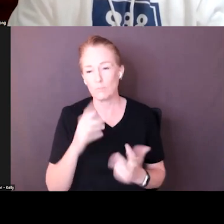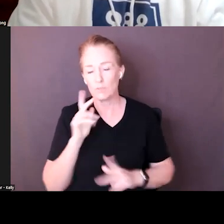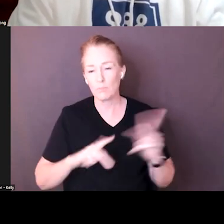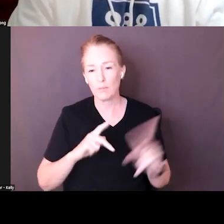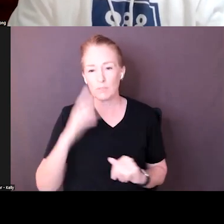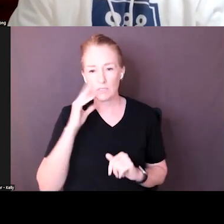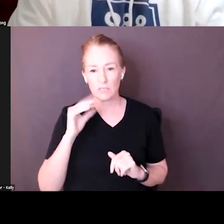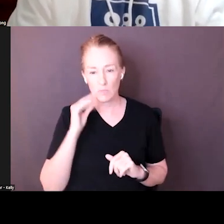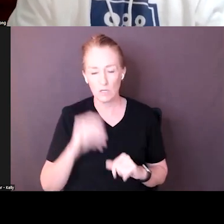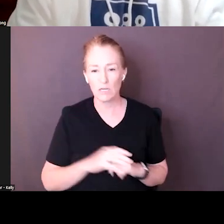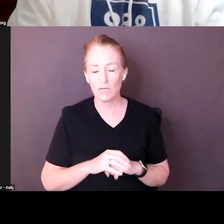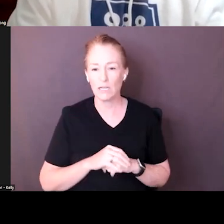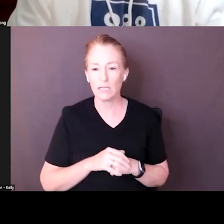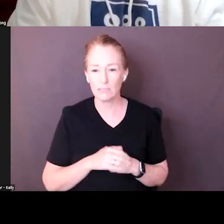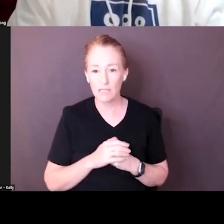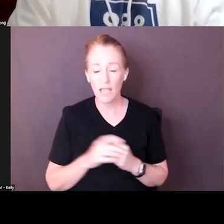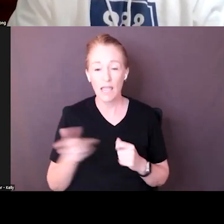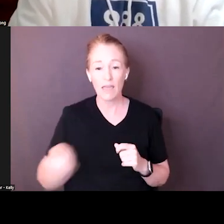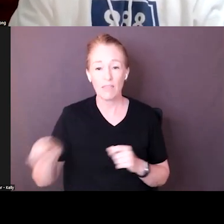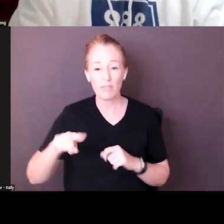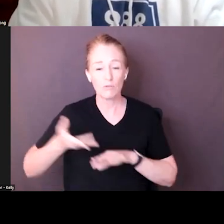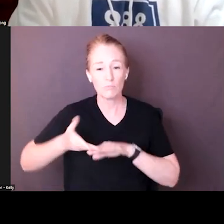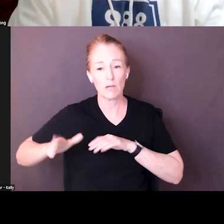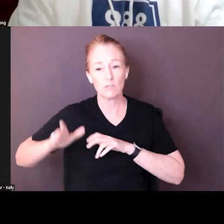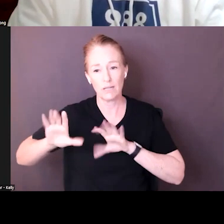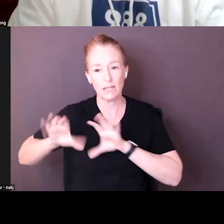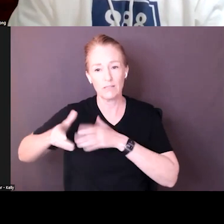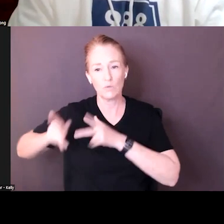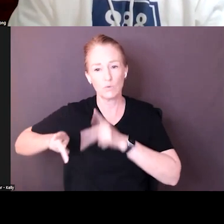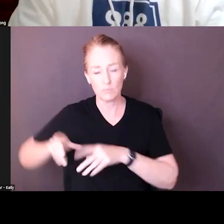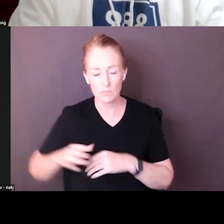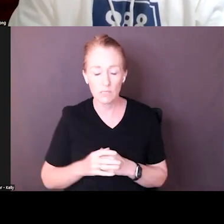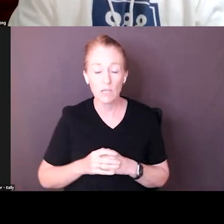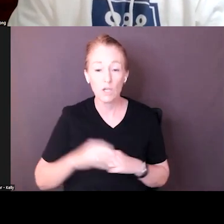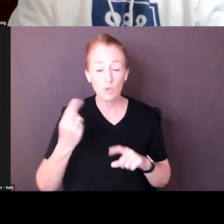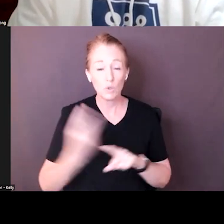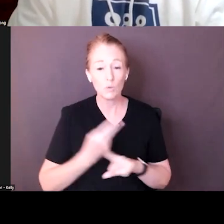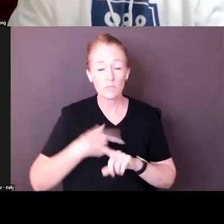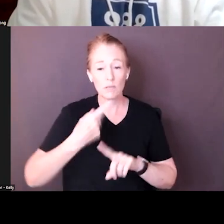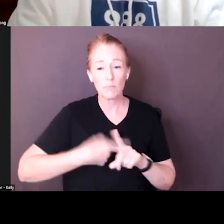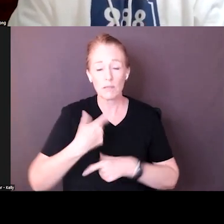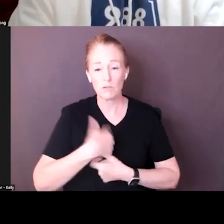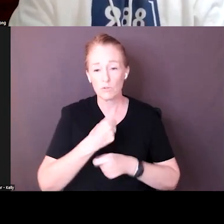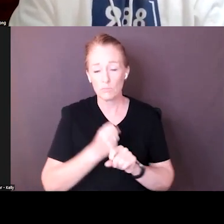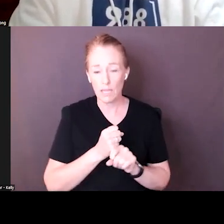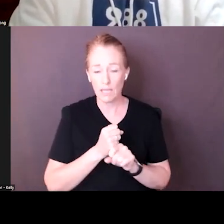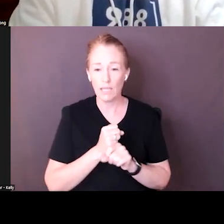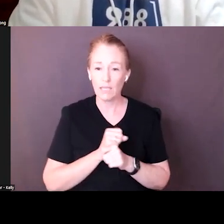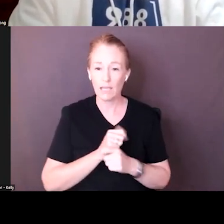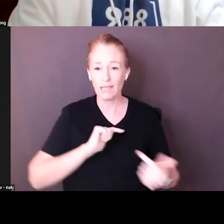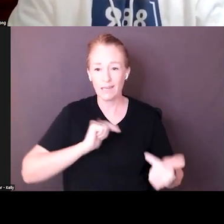is protective against suicide risk for the entire population. Utilize the month to create an exchange of